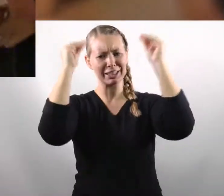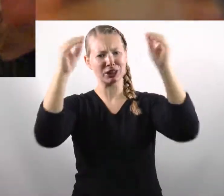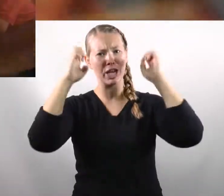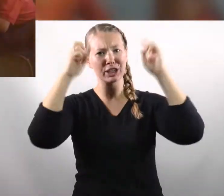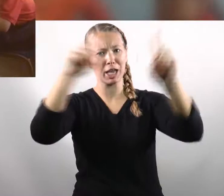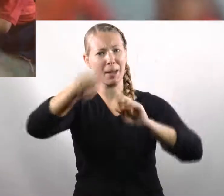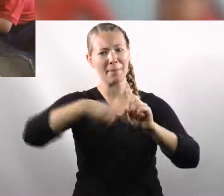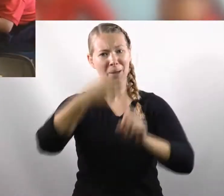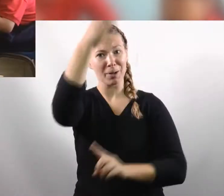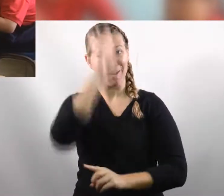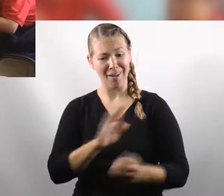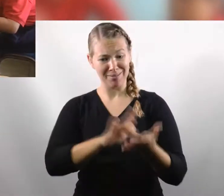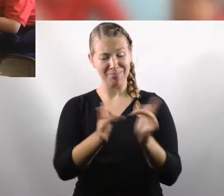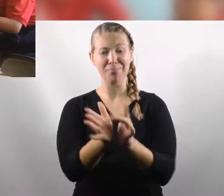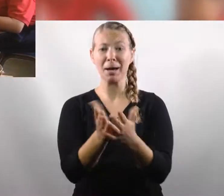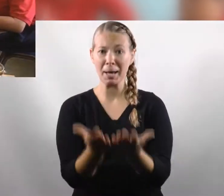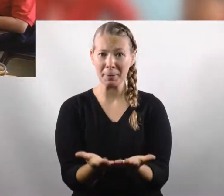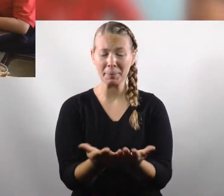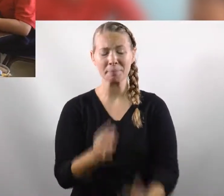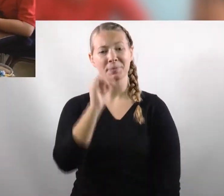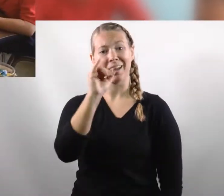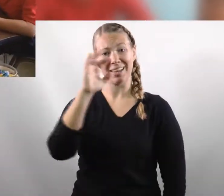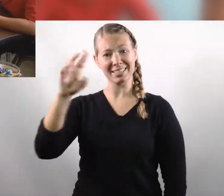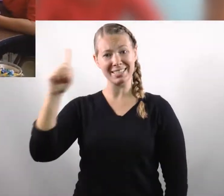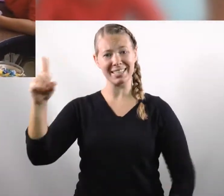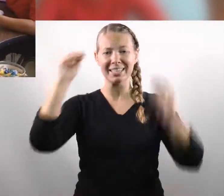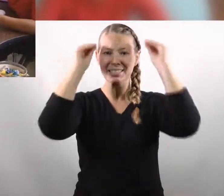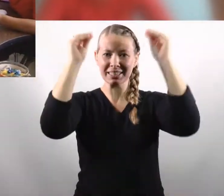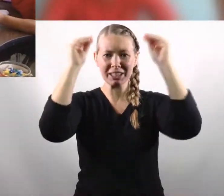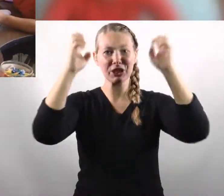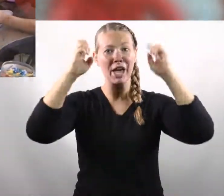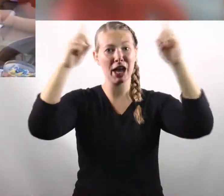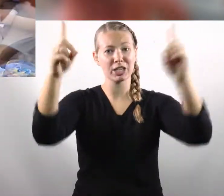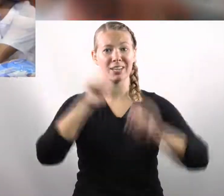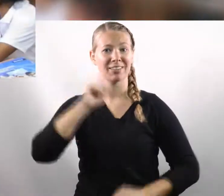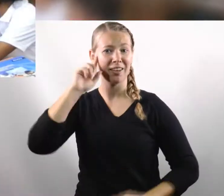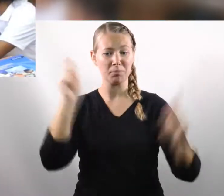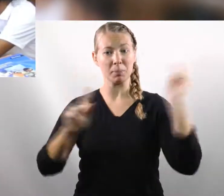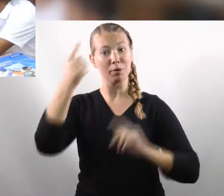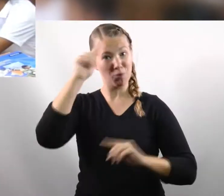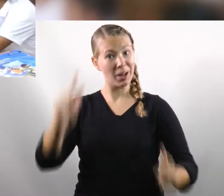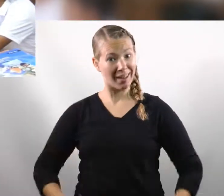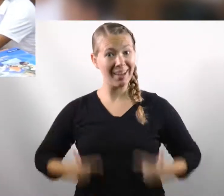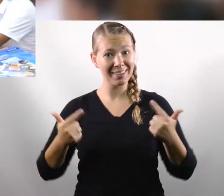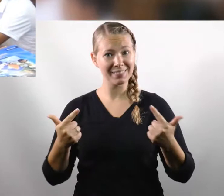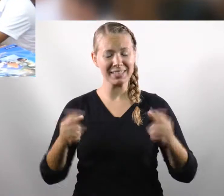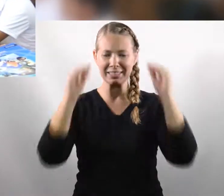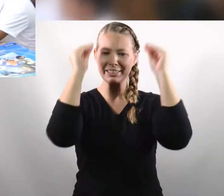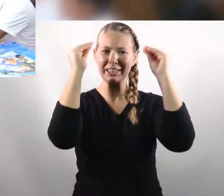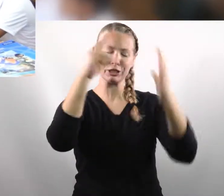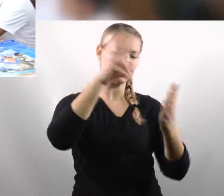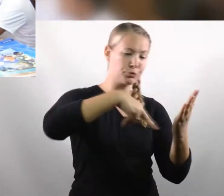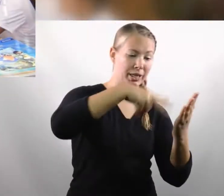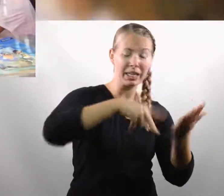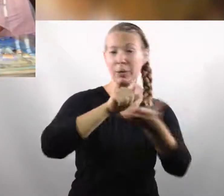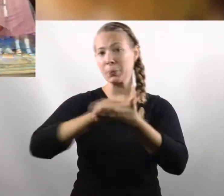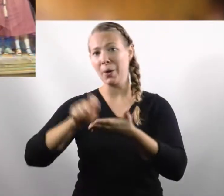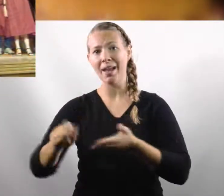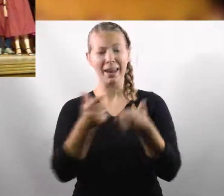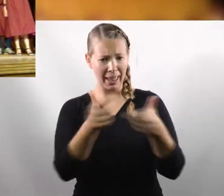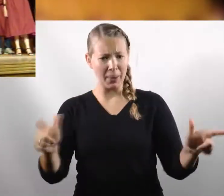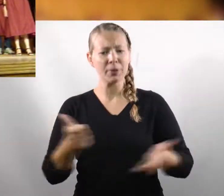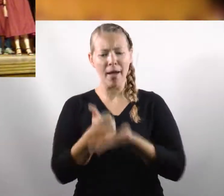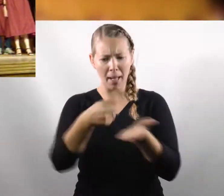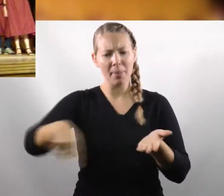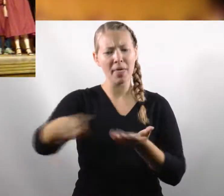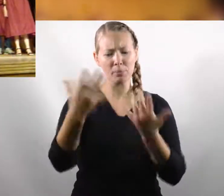perspective. ICCD also helps educate the deaf for life. We educate them in reading, writing, and language to help